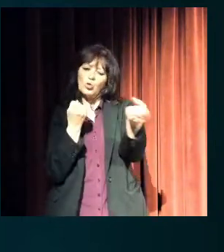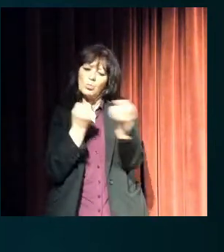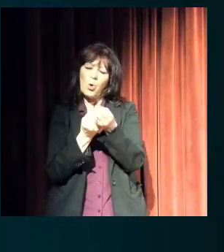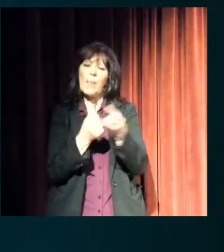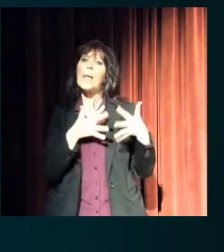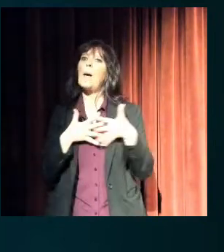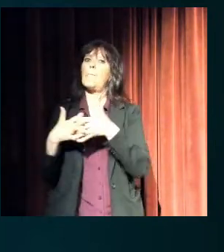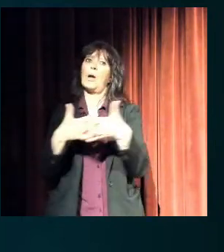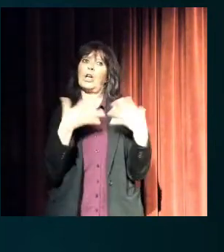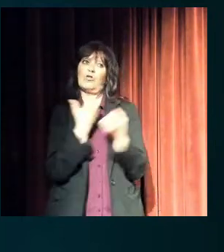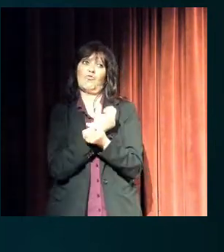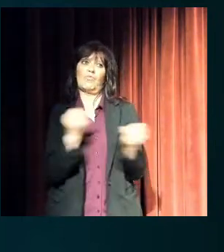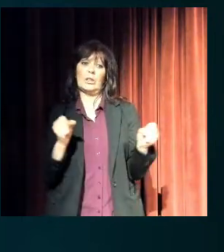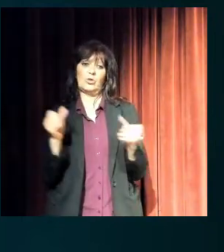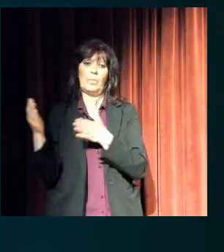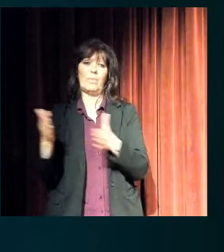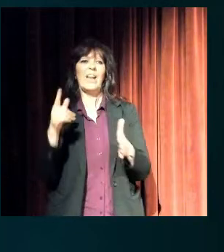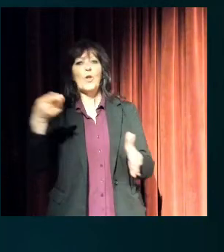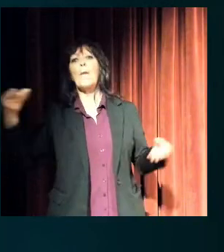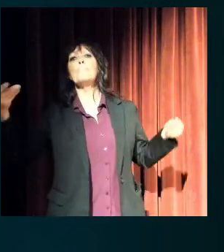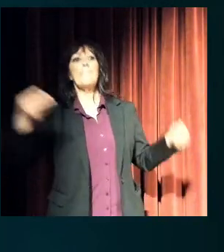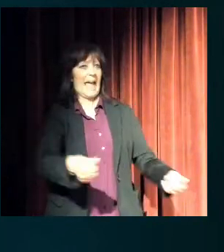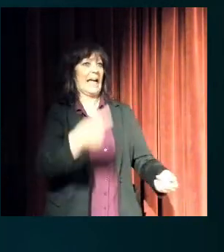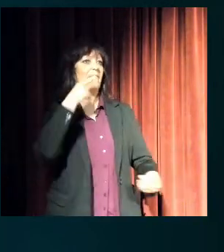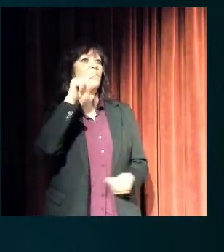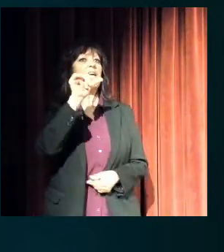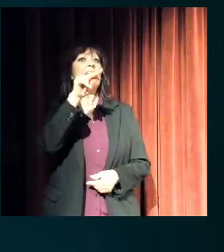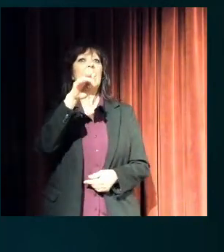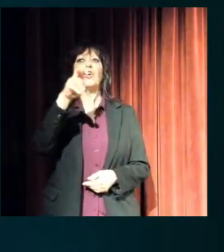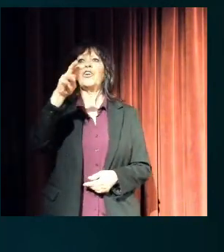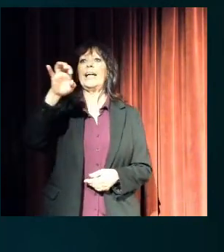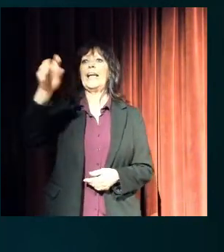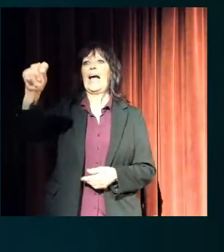American Rescue Plan, which is paying for ErieNet.